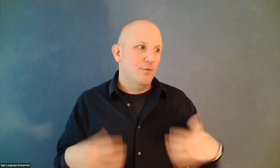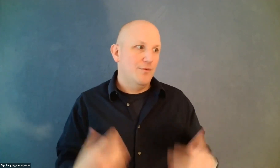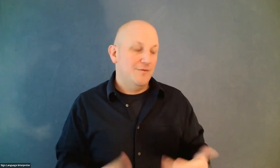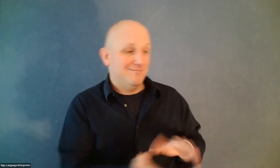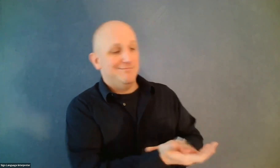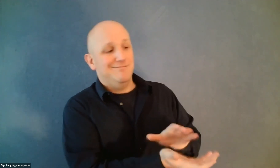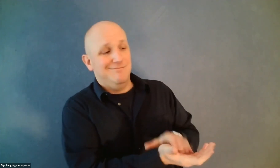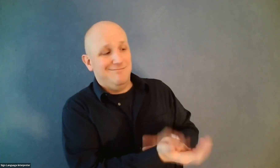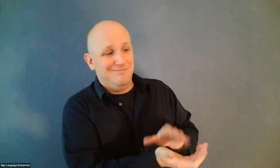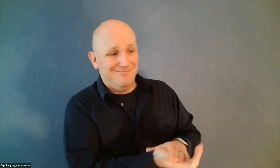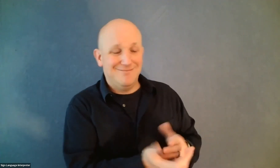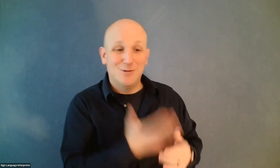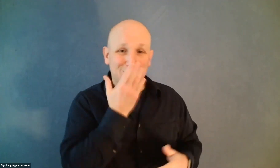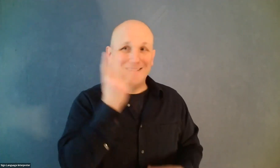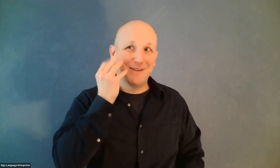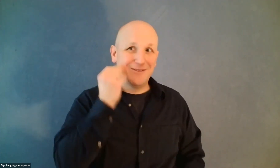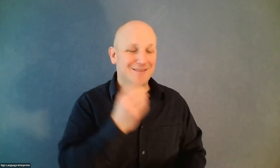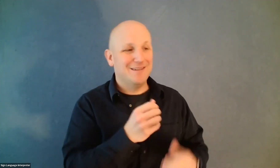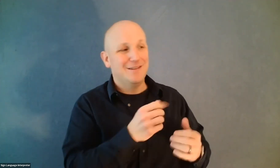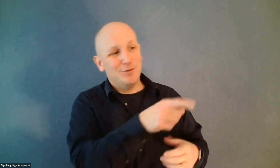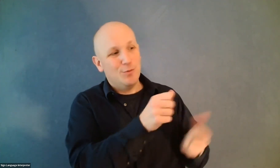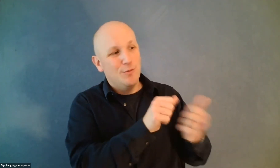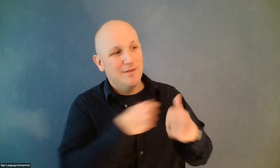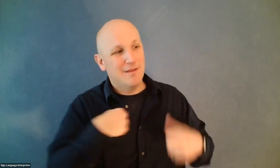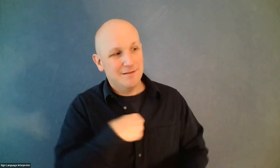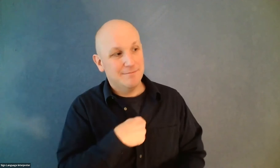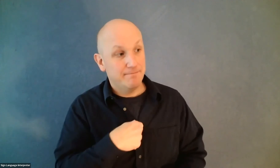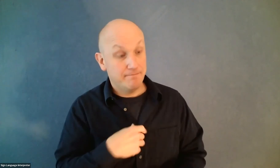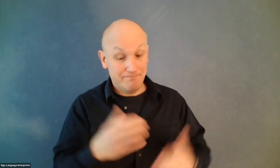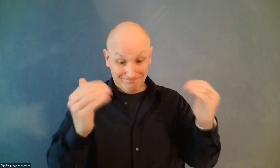such a good experience. Cynthia?